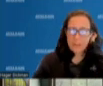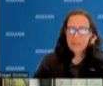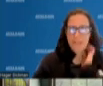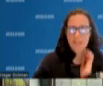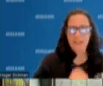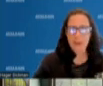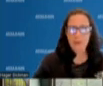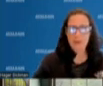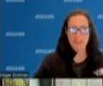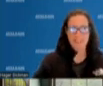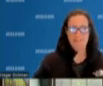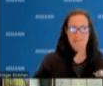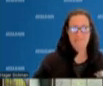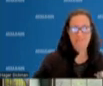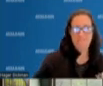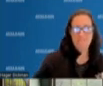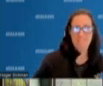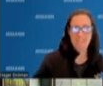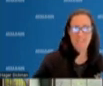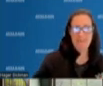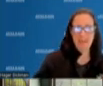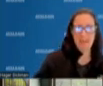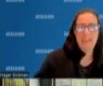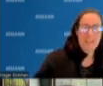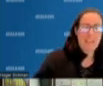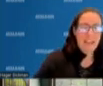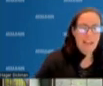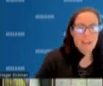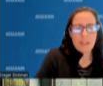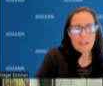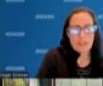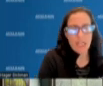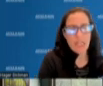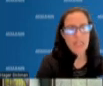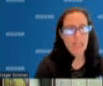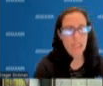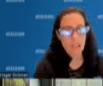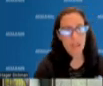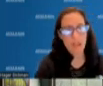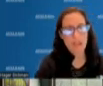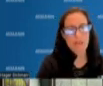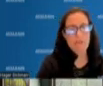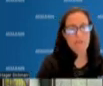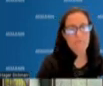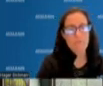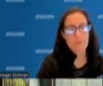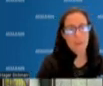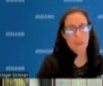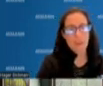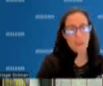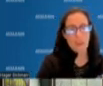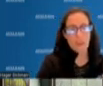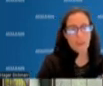And I would also say, oh, I'm sorry. Go ahead, Hagar. I would also say, I think